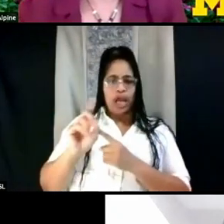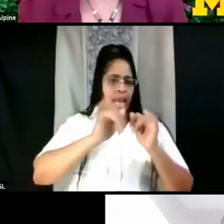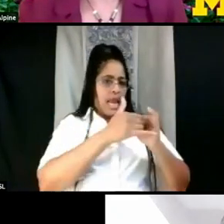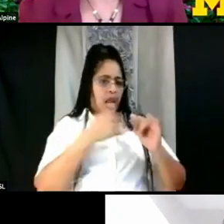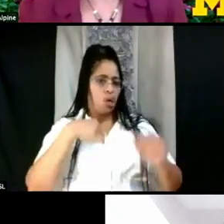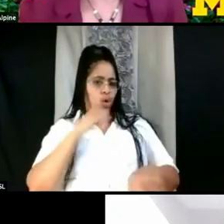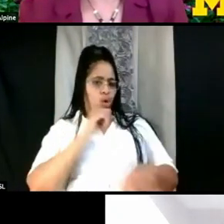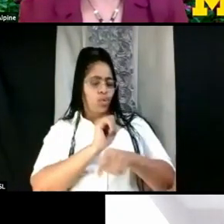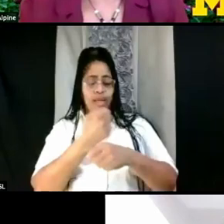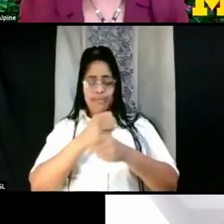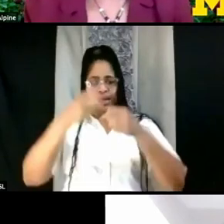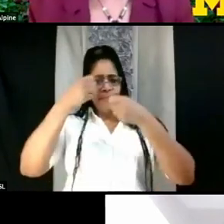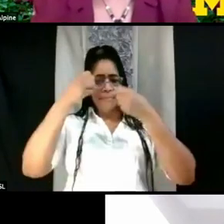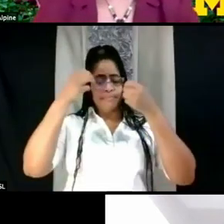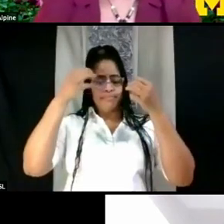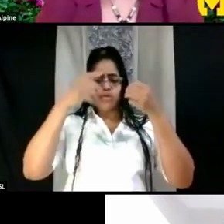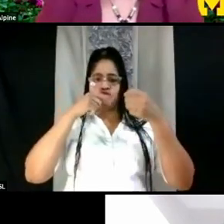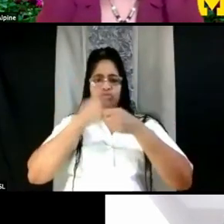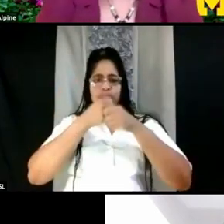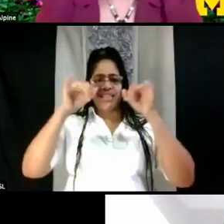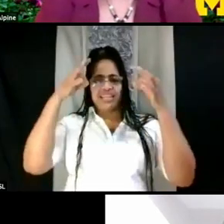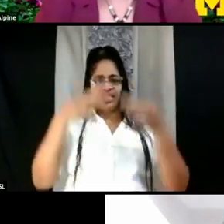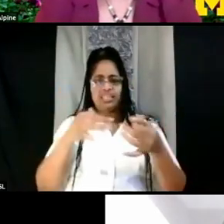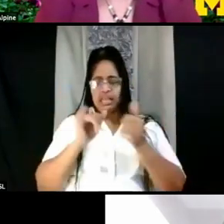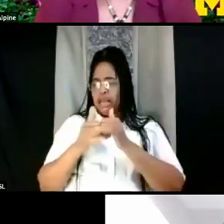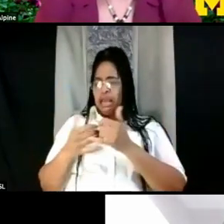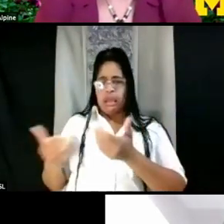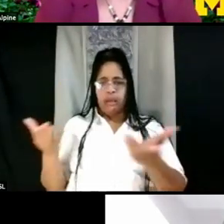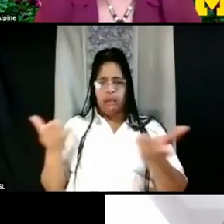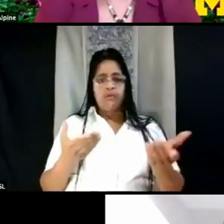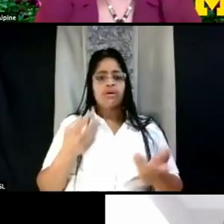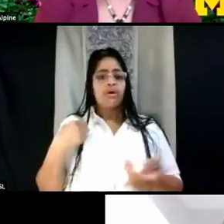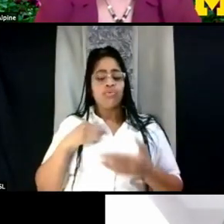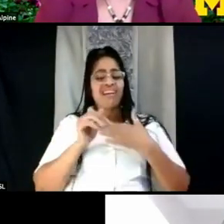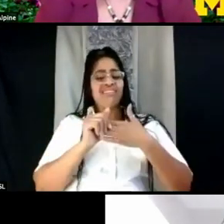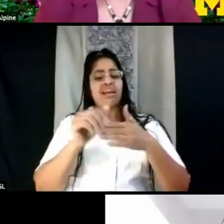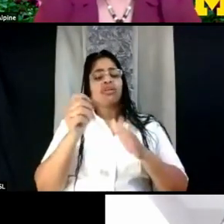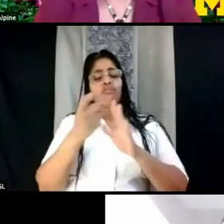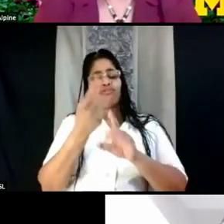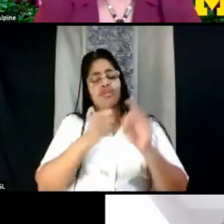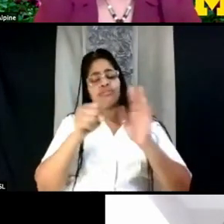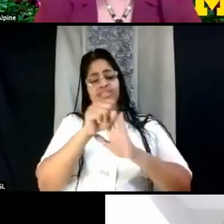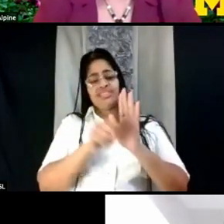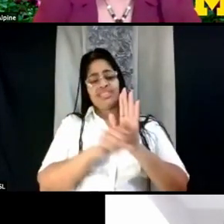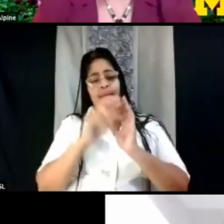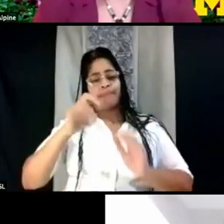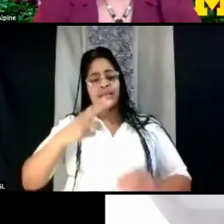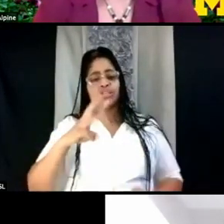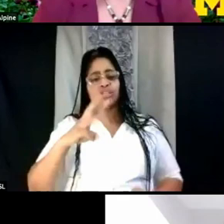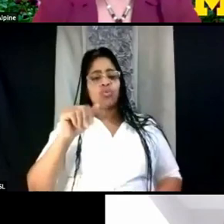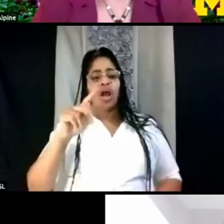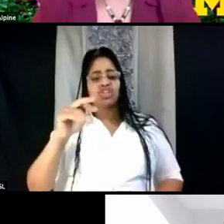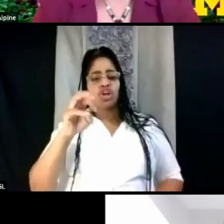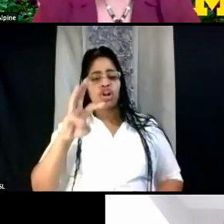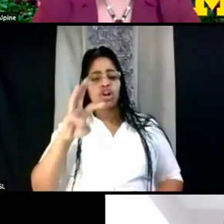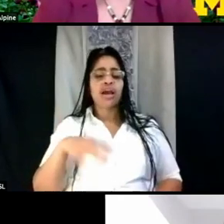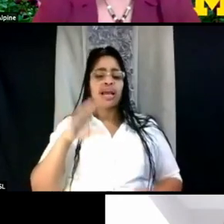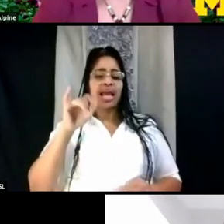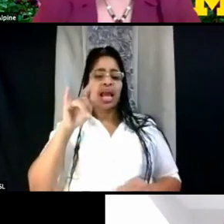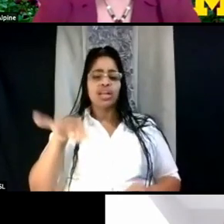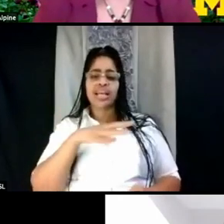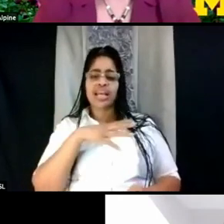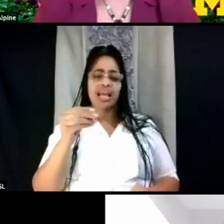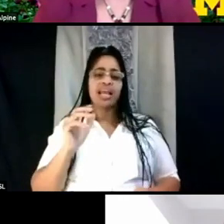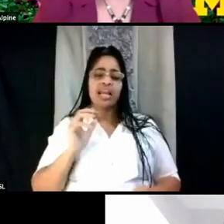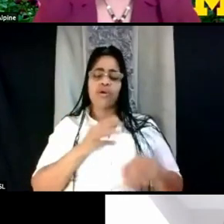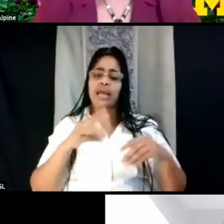being made. And we're guided by the public health information from the state of Michigan, Washtenaw County, as well as experts from across our